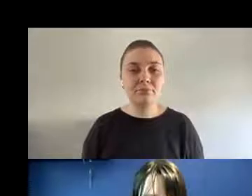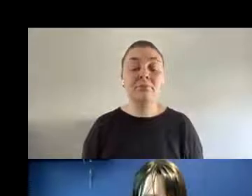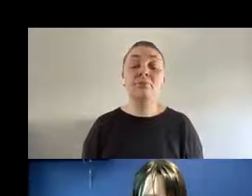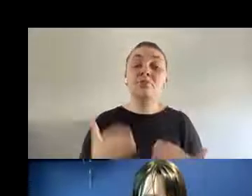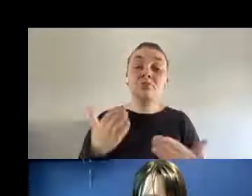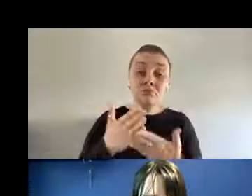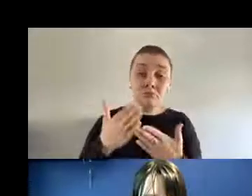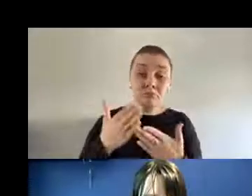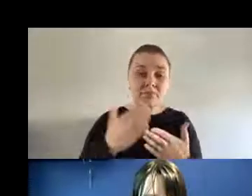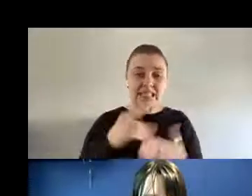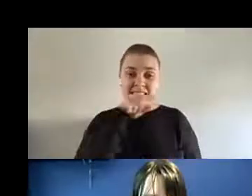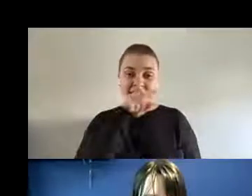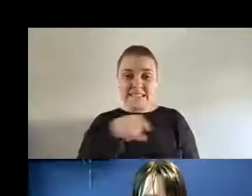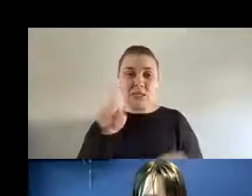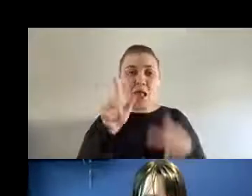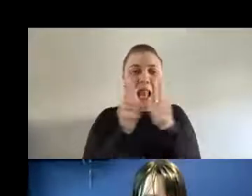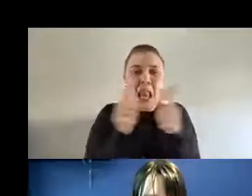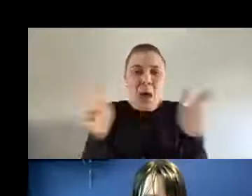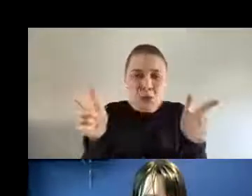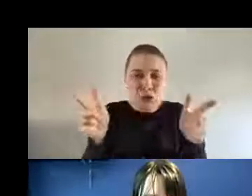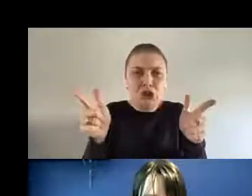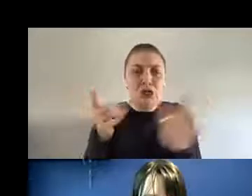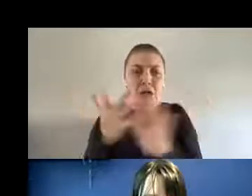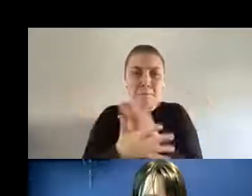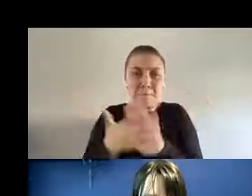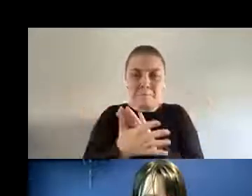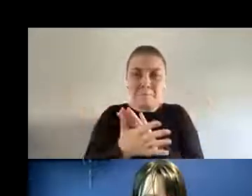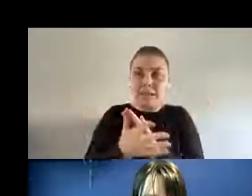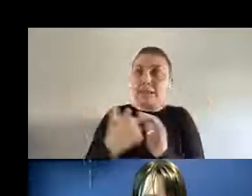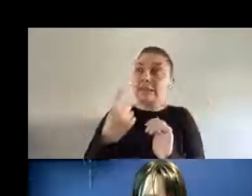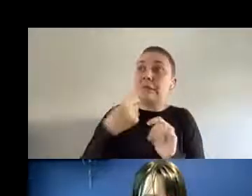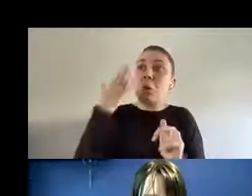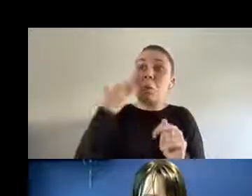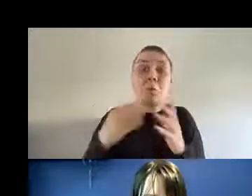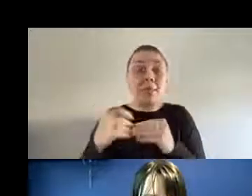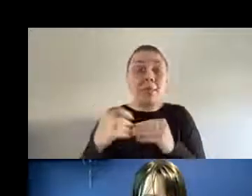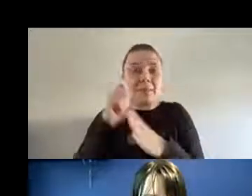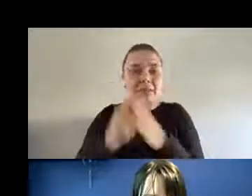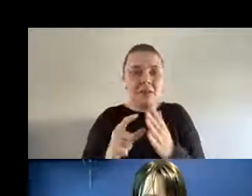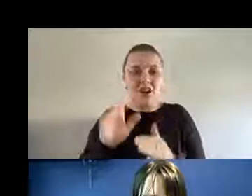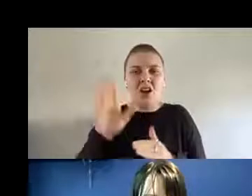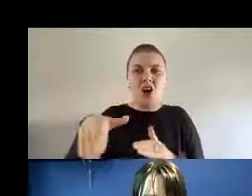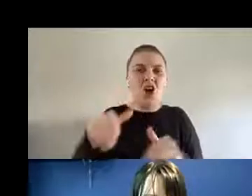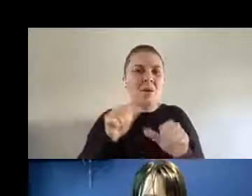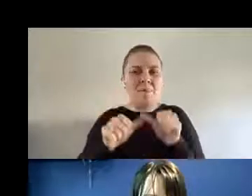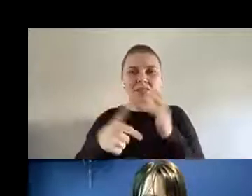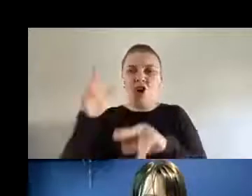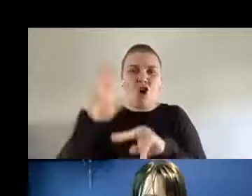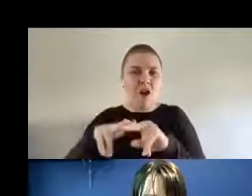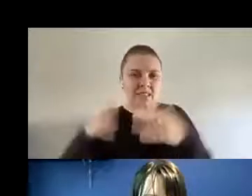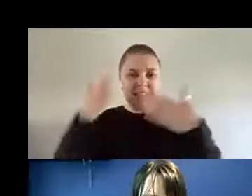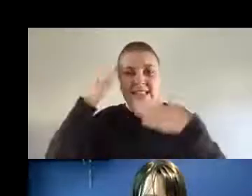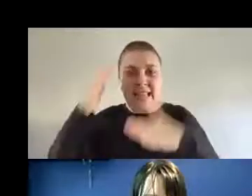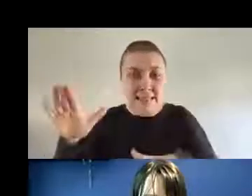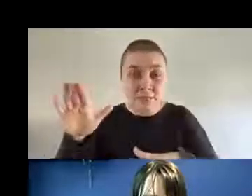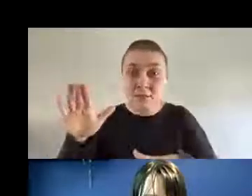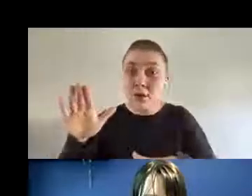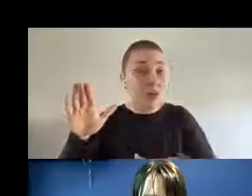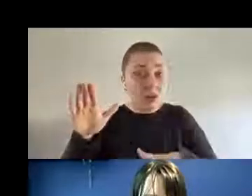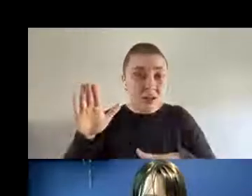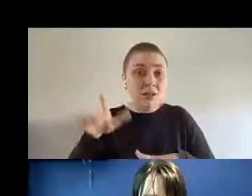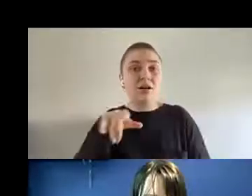basically, this kind of language sends the message to women with disabilities that we're better off dead. And this can lead